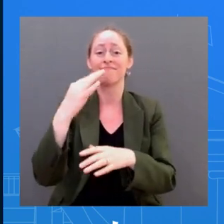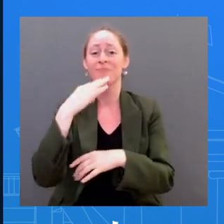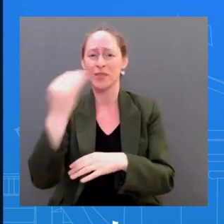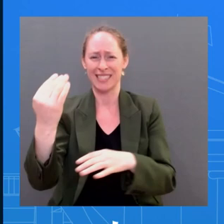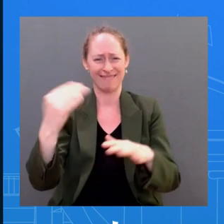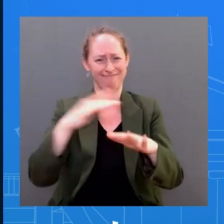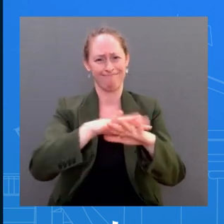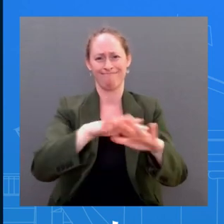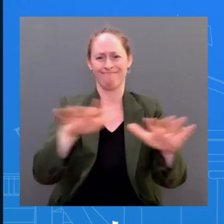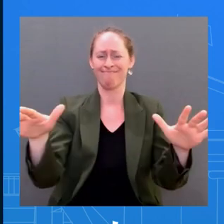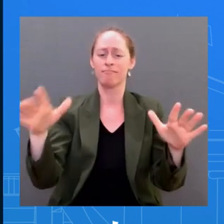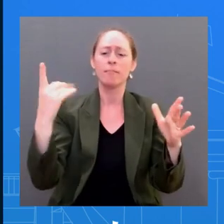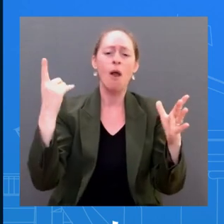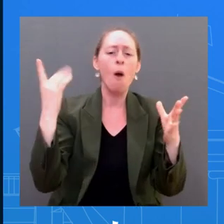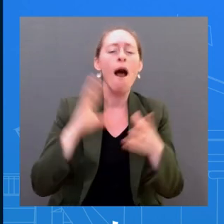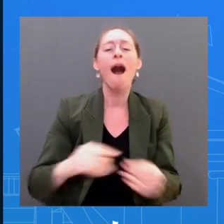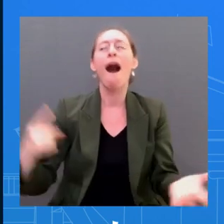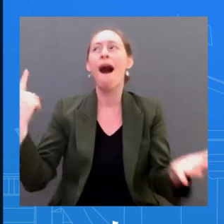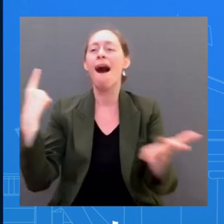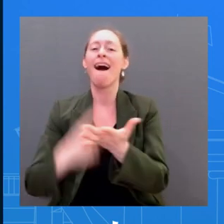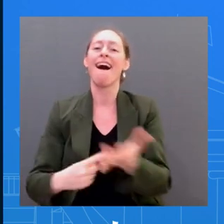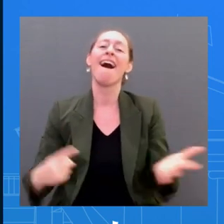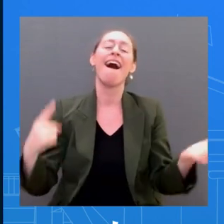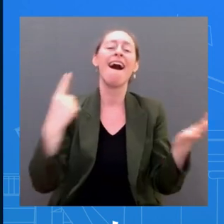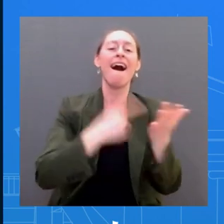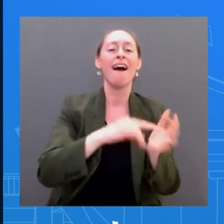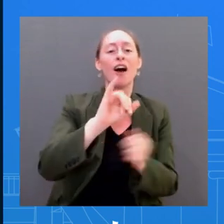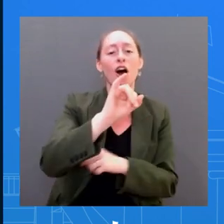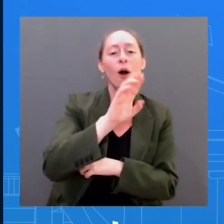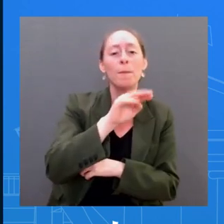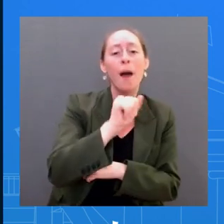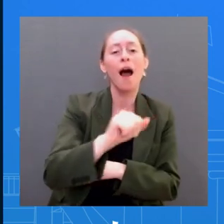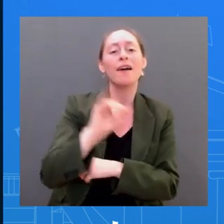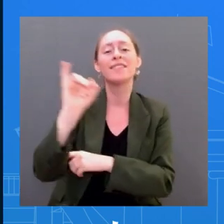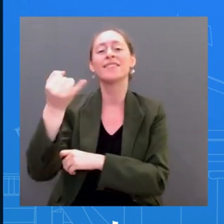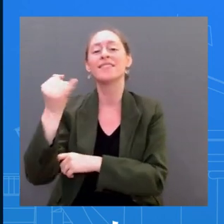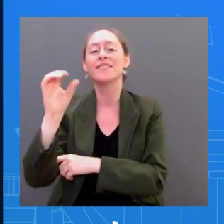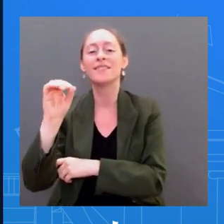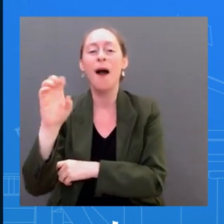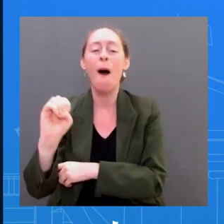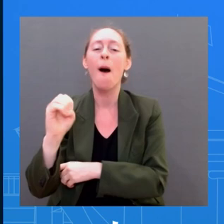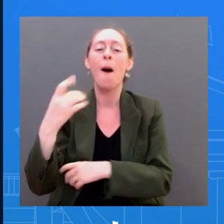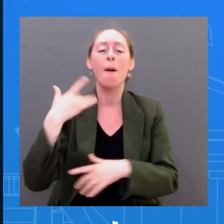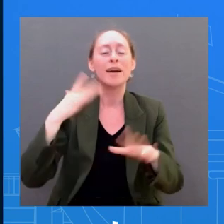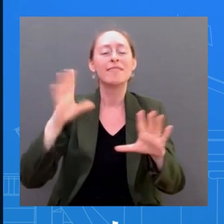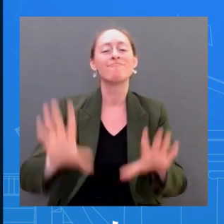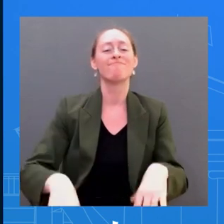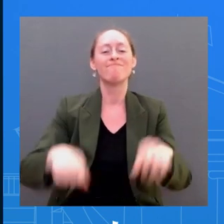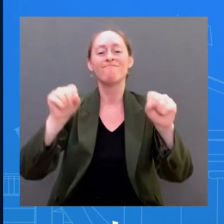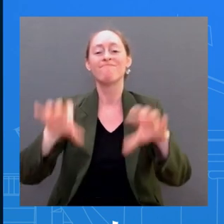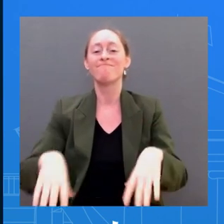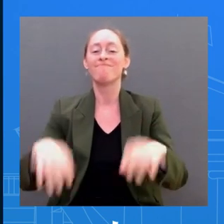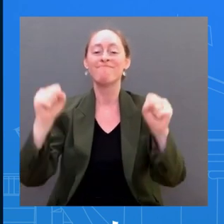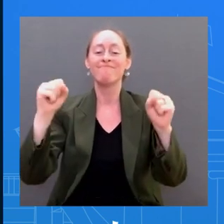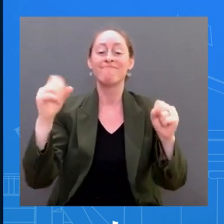these parties, and how Irma and Joe were planning on getting a food truck together when they soon retired. They were